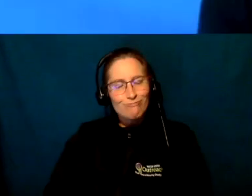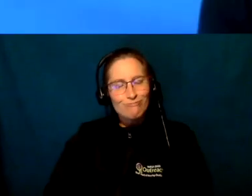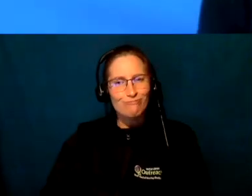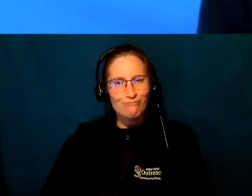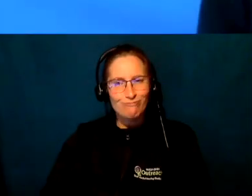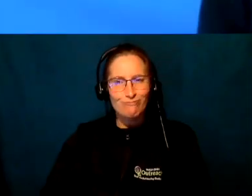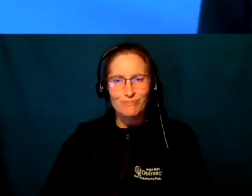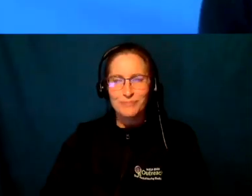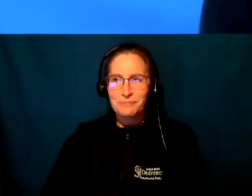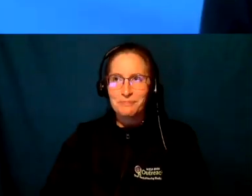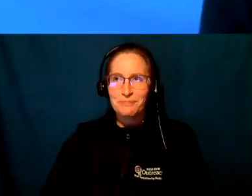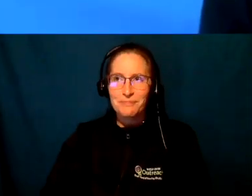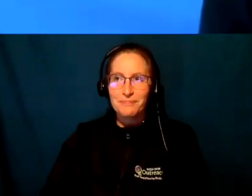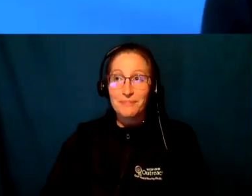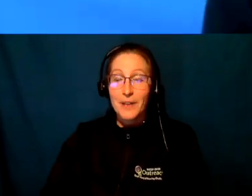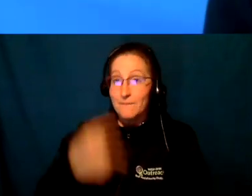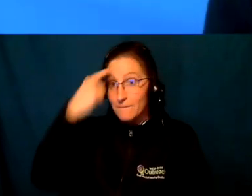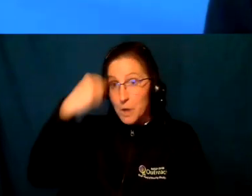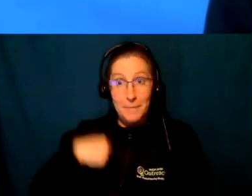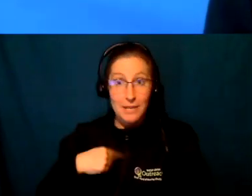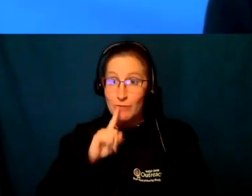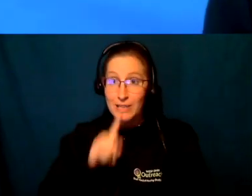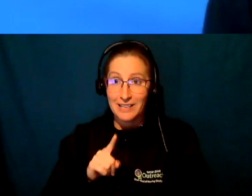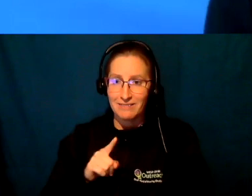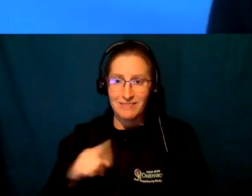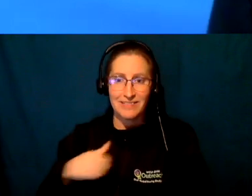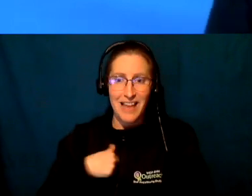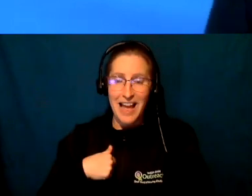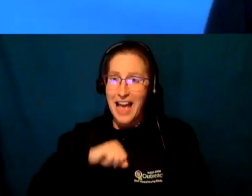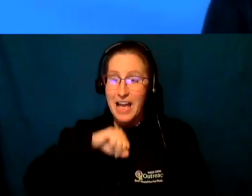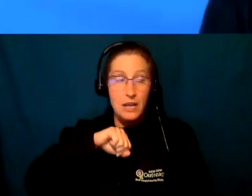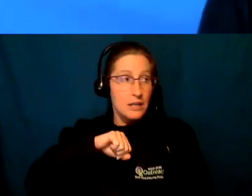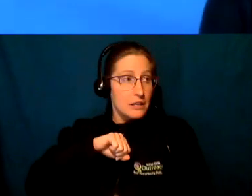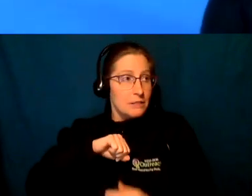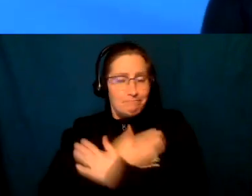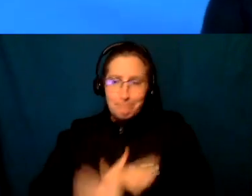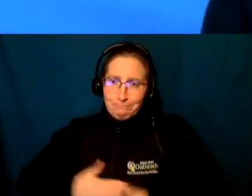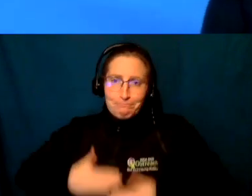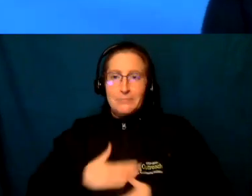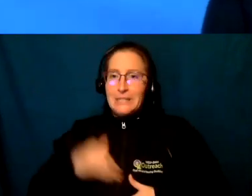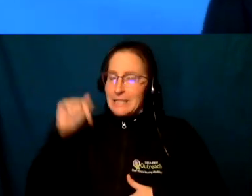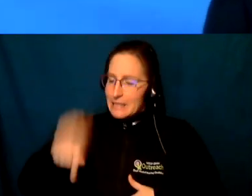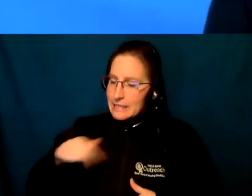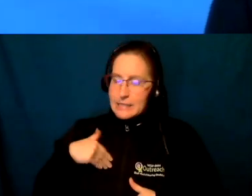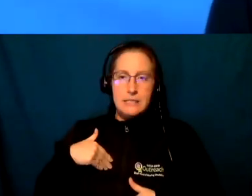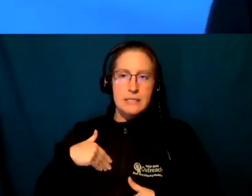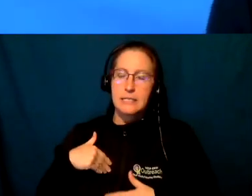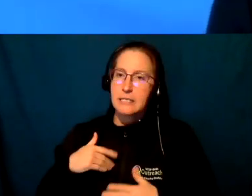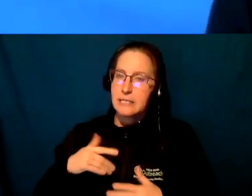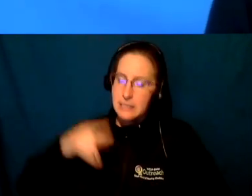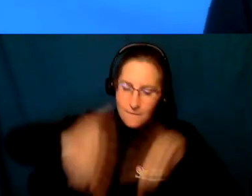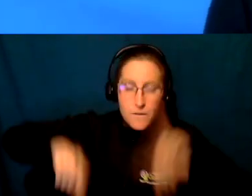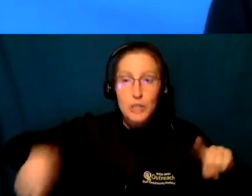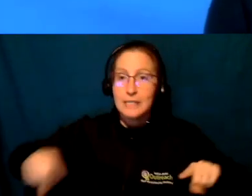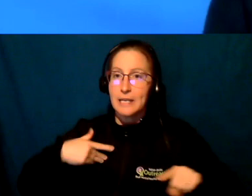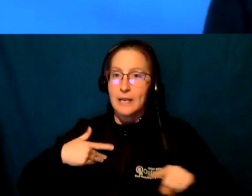I would say for me, I just love being a part of this vibrant community of people. And I just love the diversity that